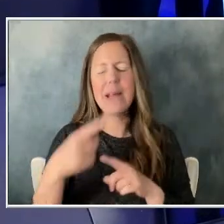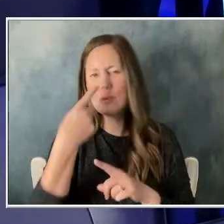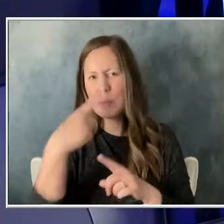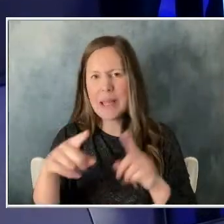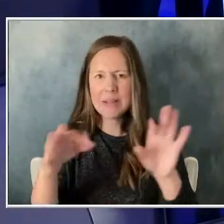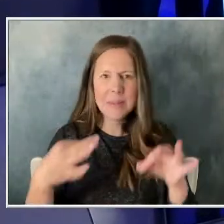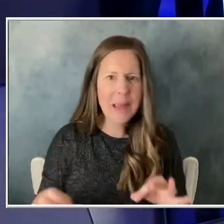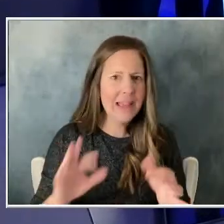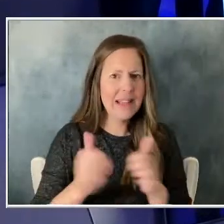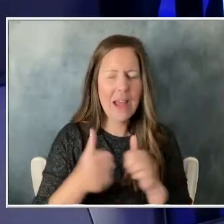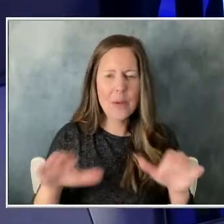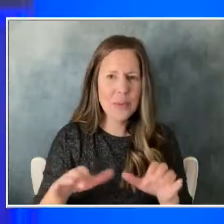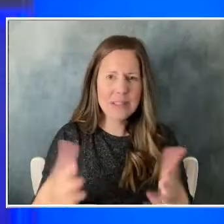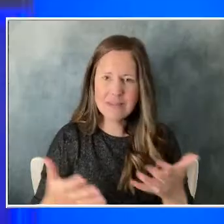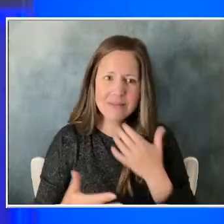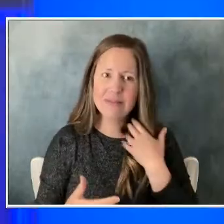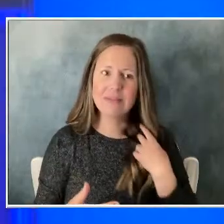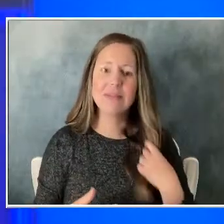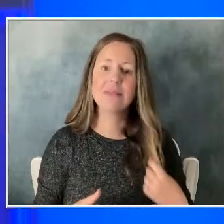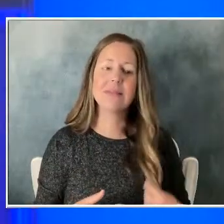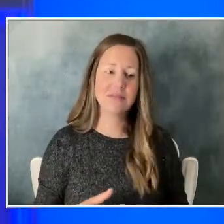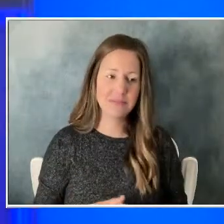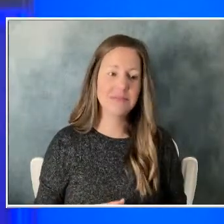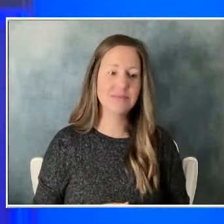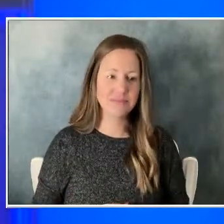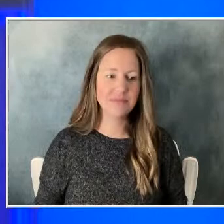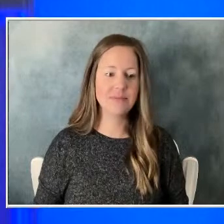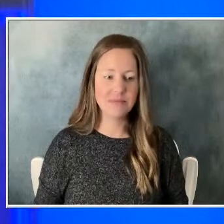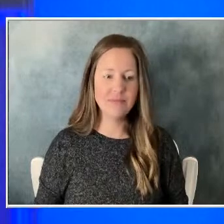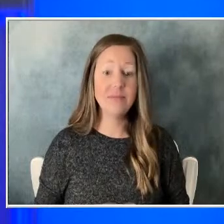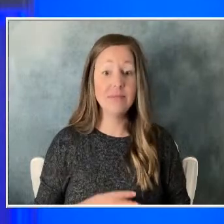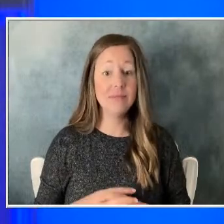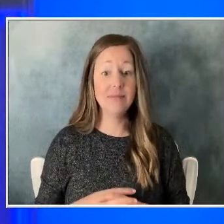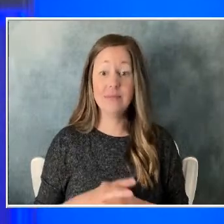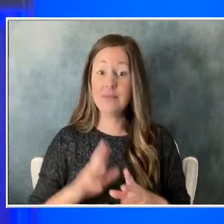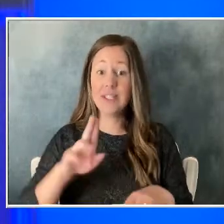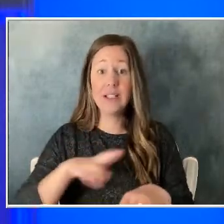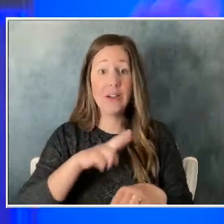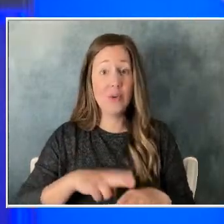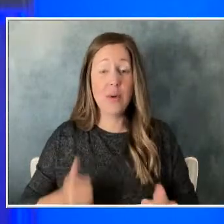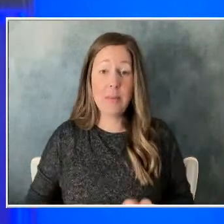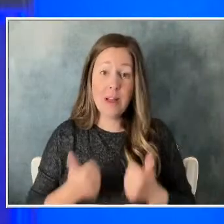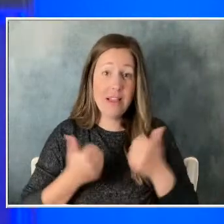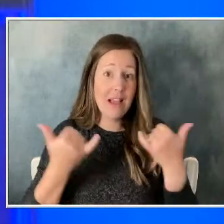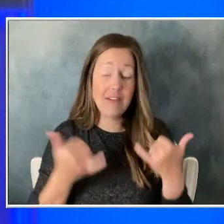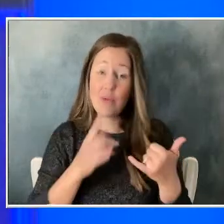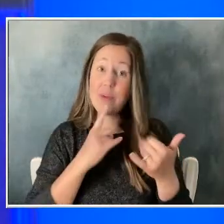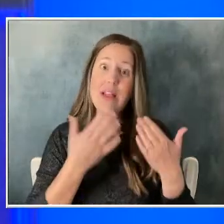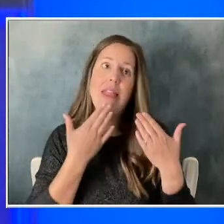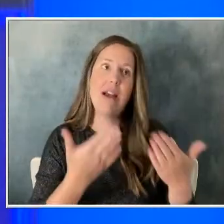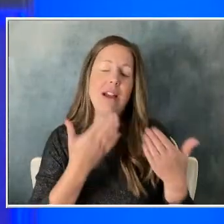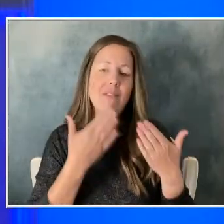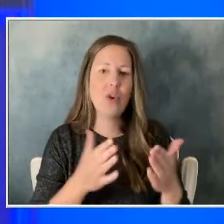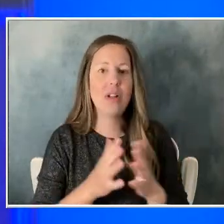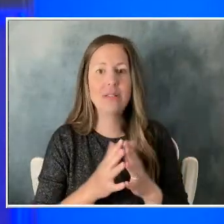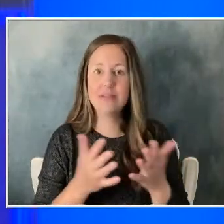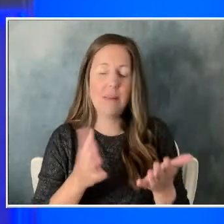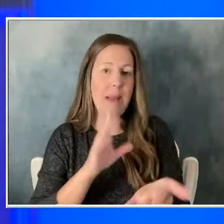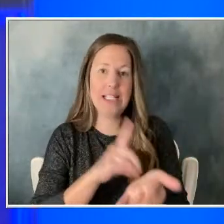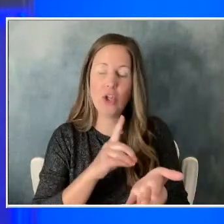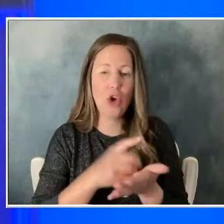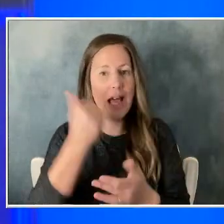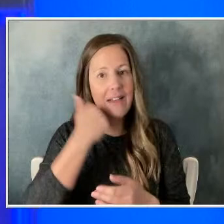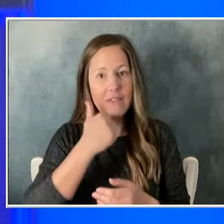doing. Well, I can do a normal life now, and I'm so thankful. I think about my doctors every day. They brought me back